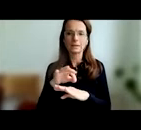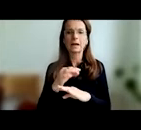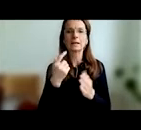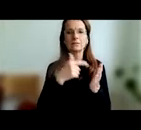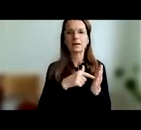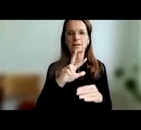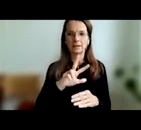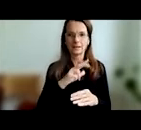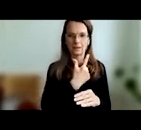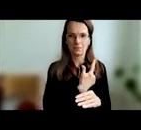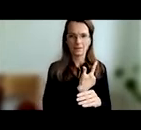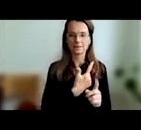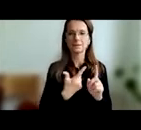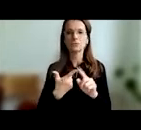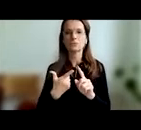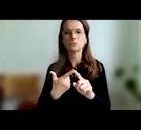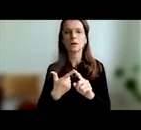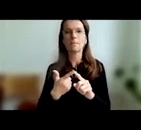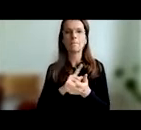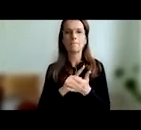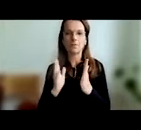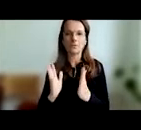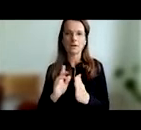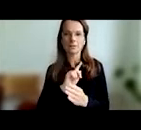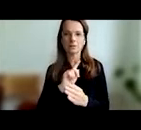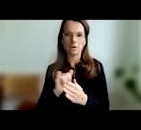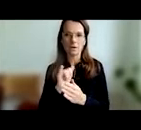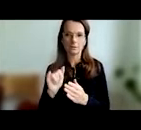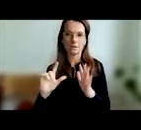phases of the project are envisaged, the first phase by